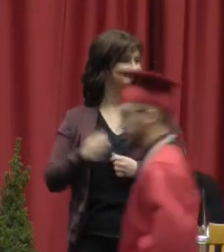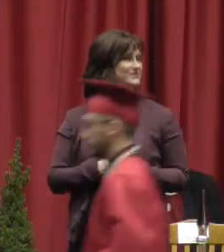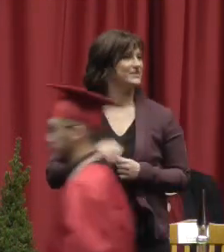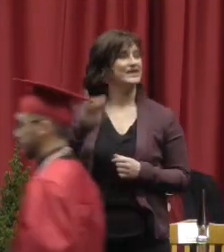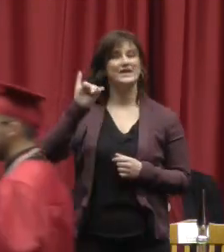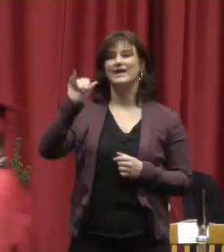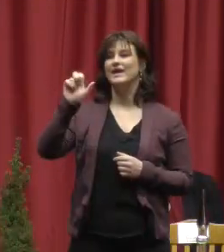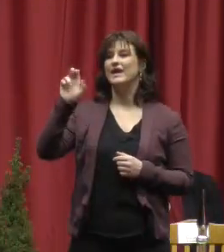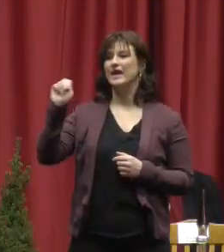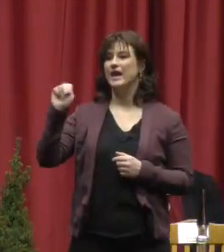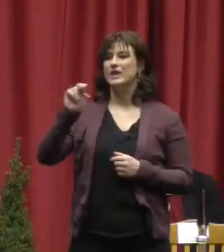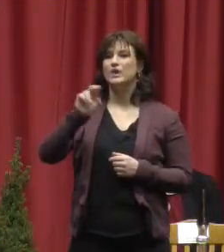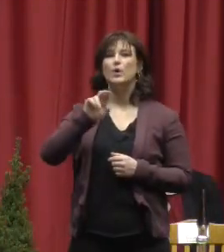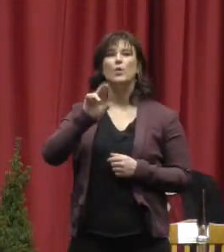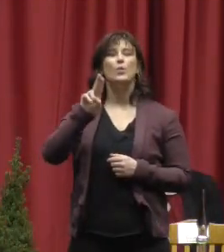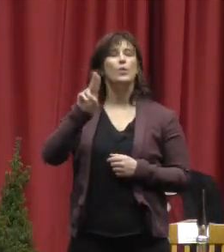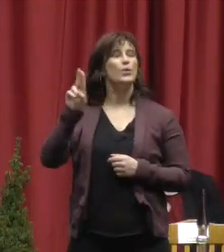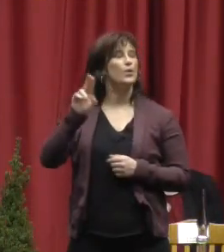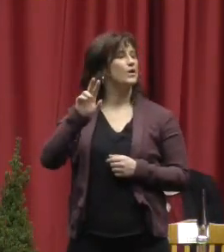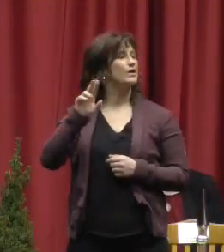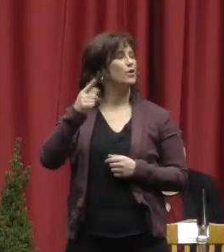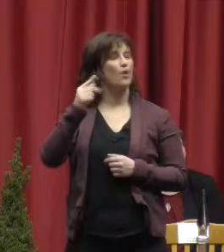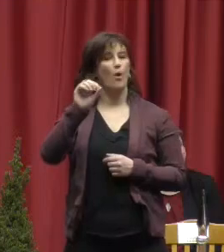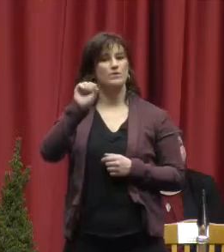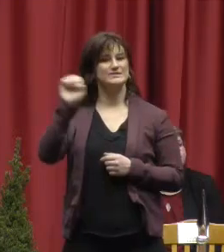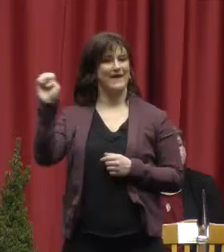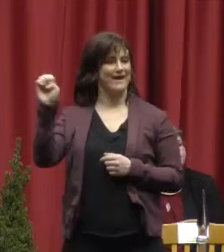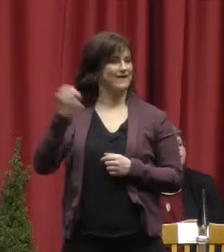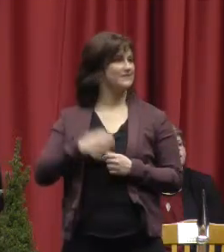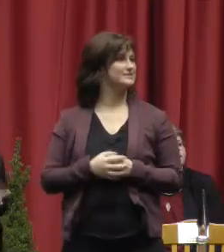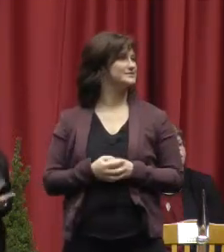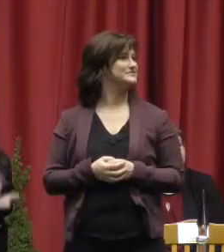Ian Uduoste,